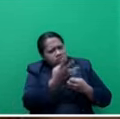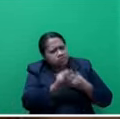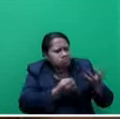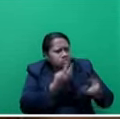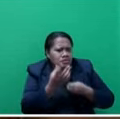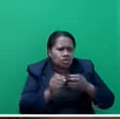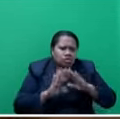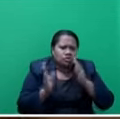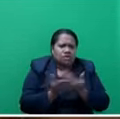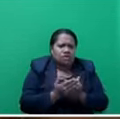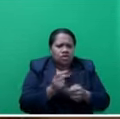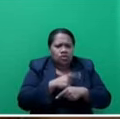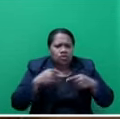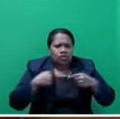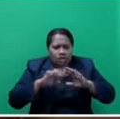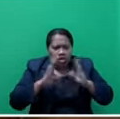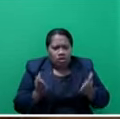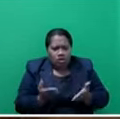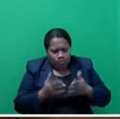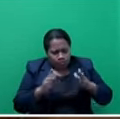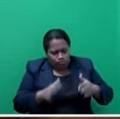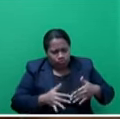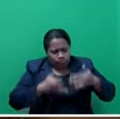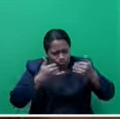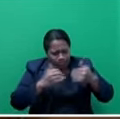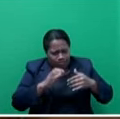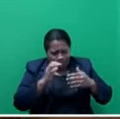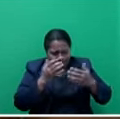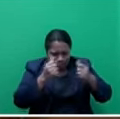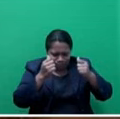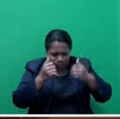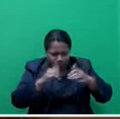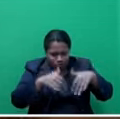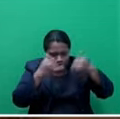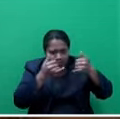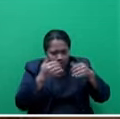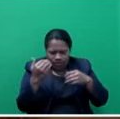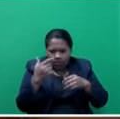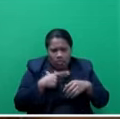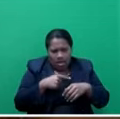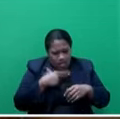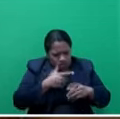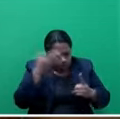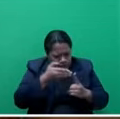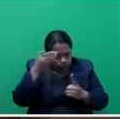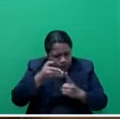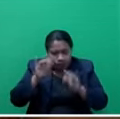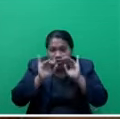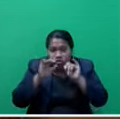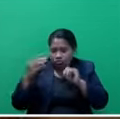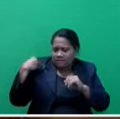together. We are global champions on the most important issues affecting our people. We defend our fellow